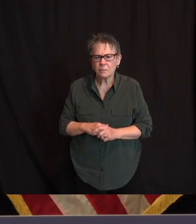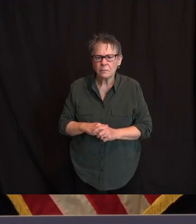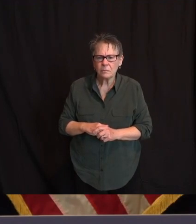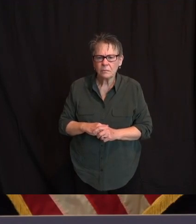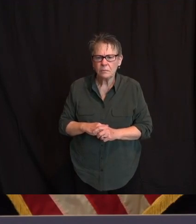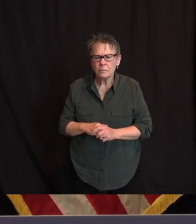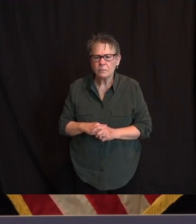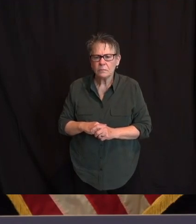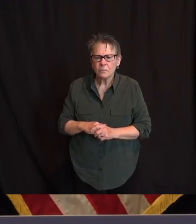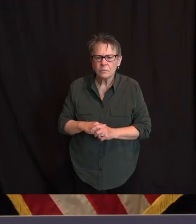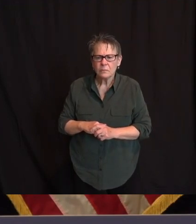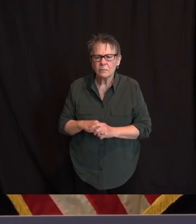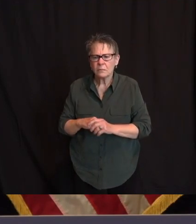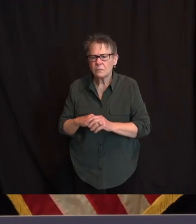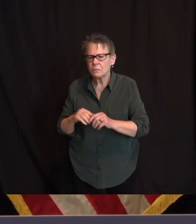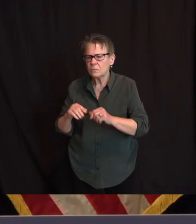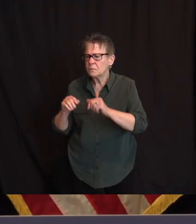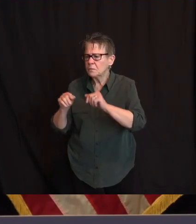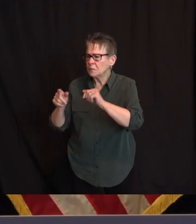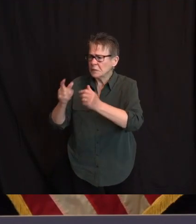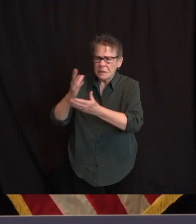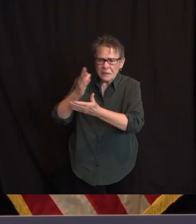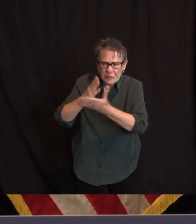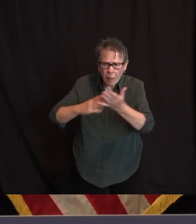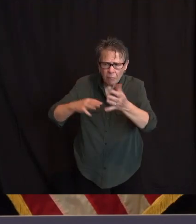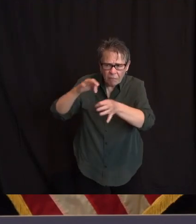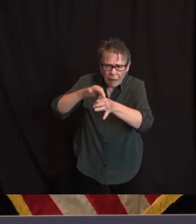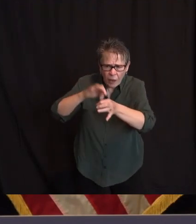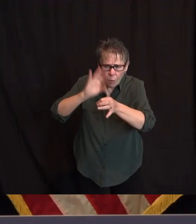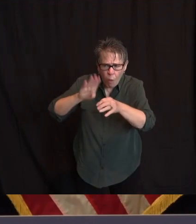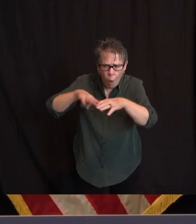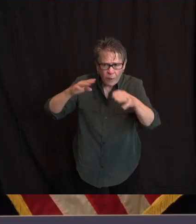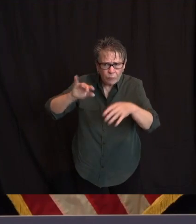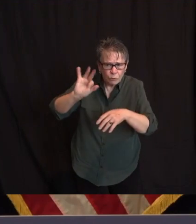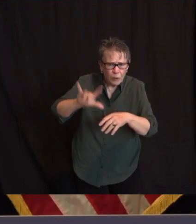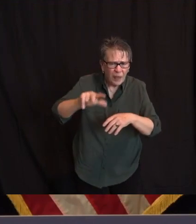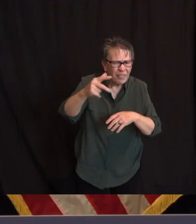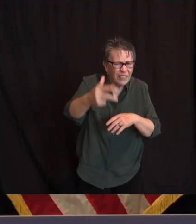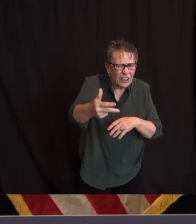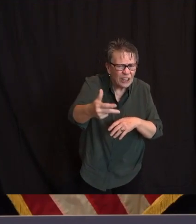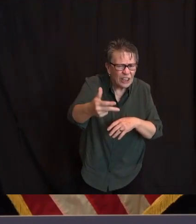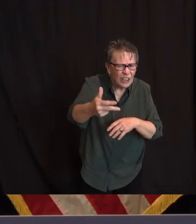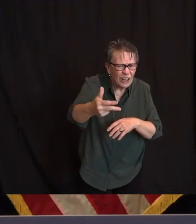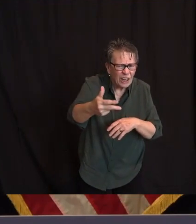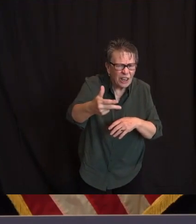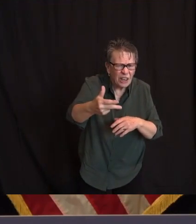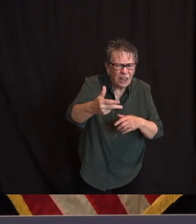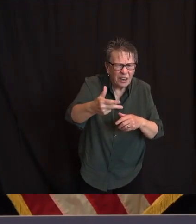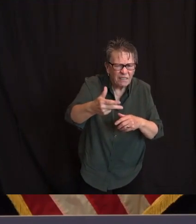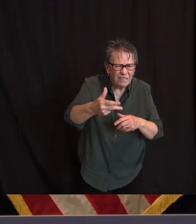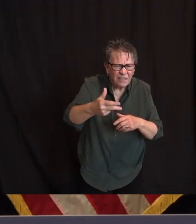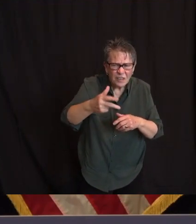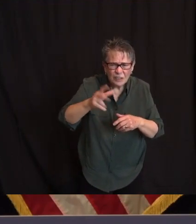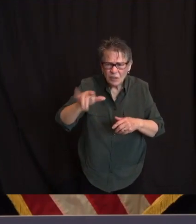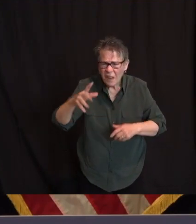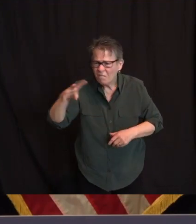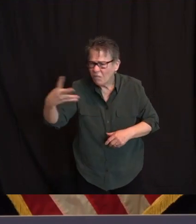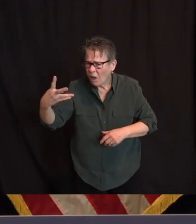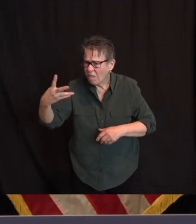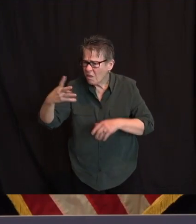in-person pre-election voting be ordered to remain open on the 4th of July? Further, do you anticipate issues with